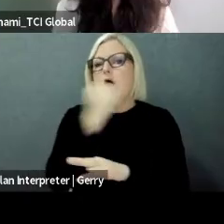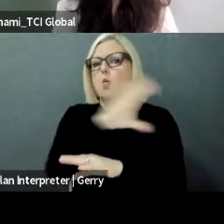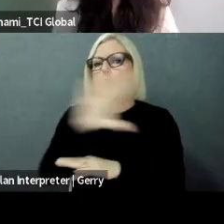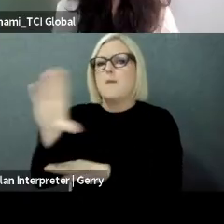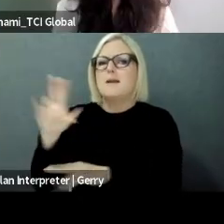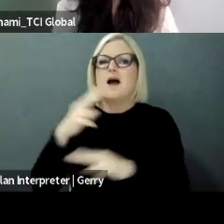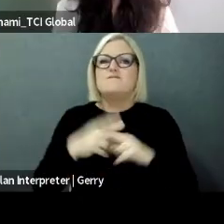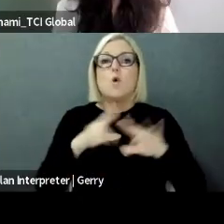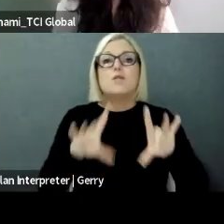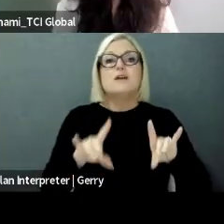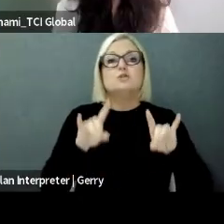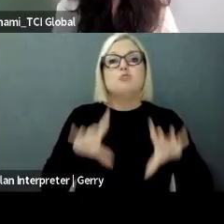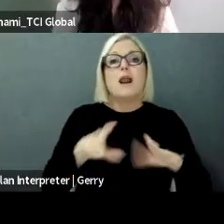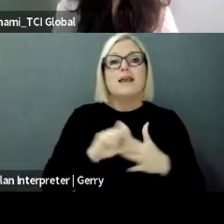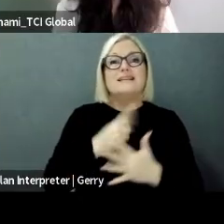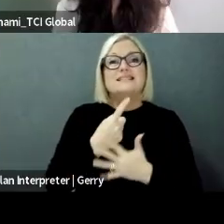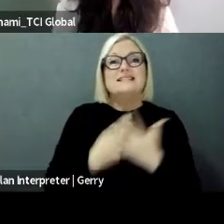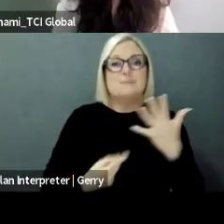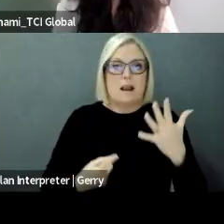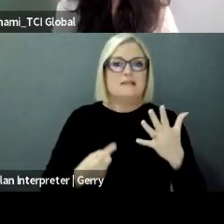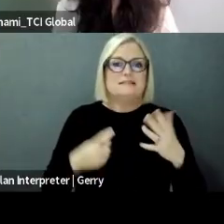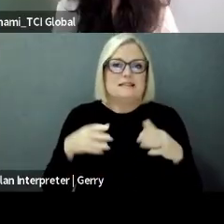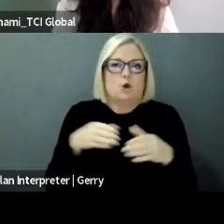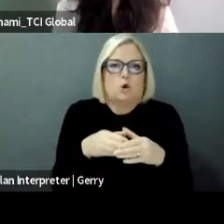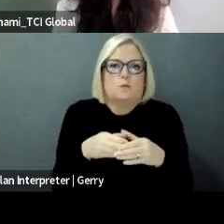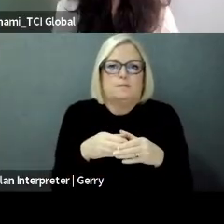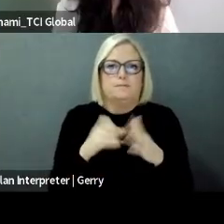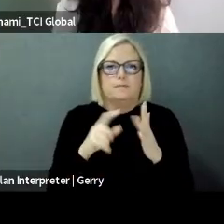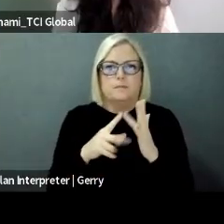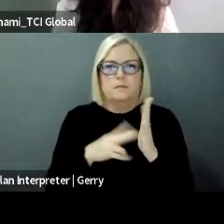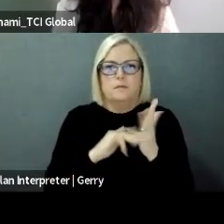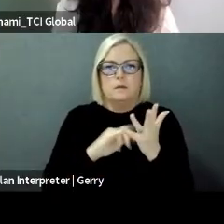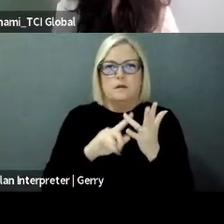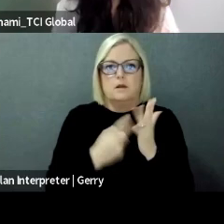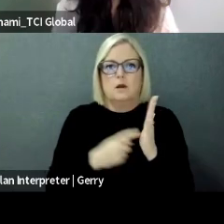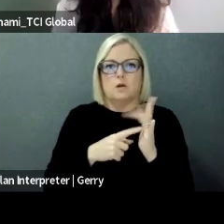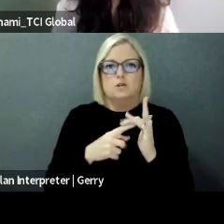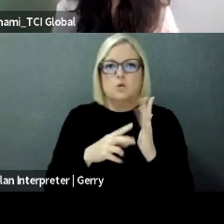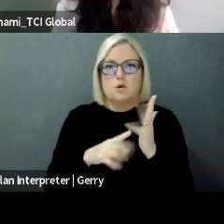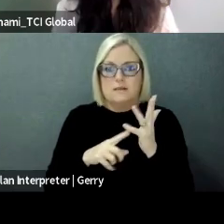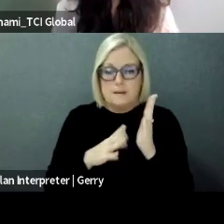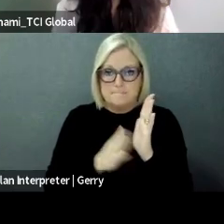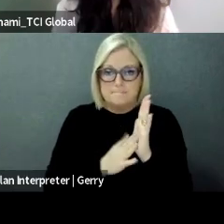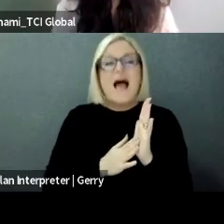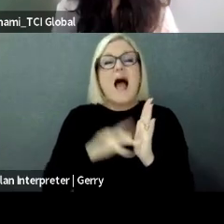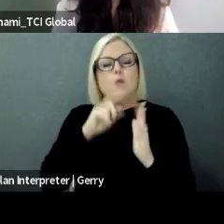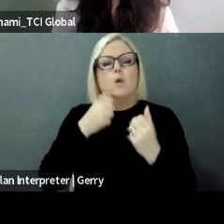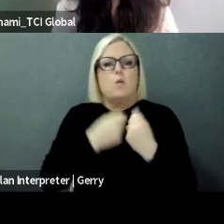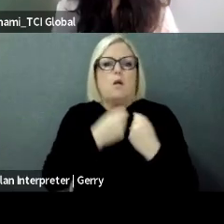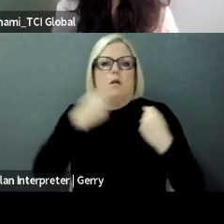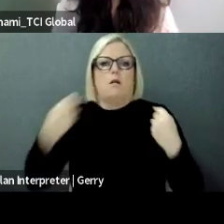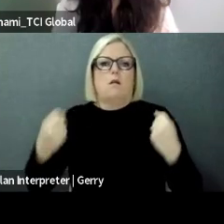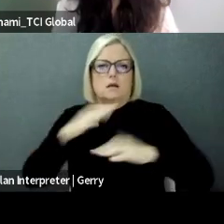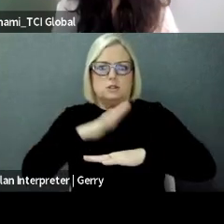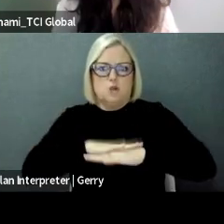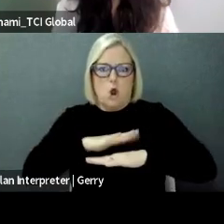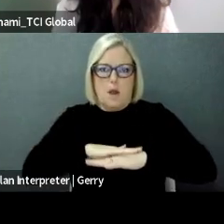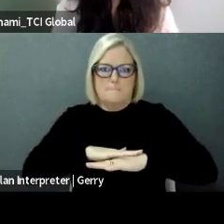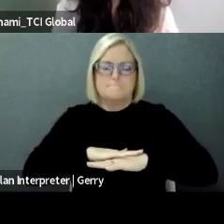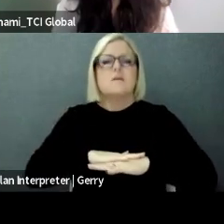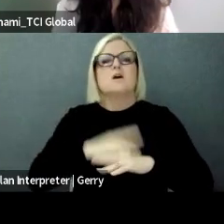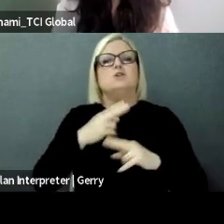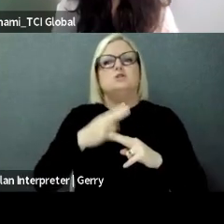Development Consortium, and we'll run that with a bit more time so that we make sure that we can have questions from the audience. So I'll go to wrapping